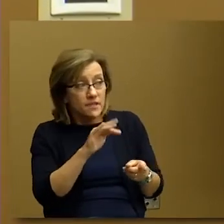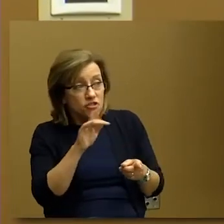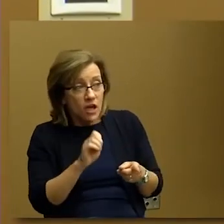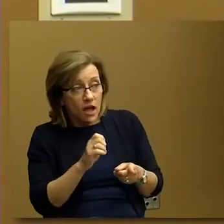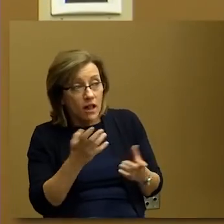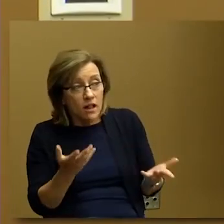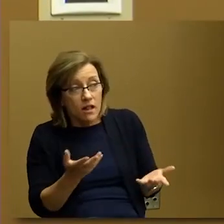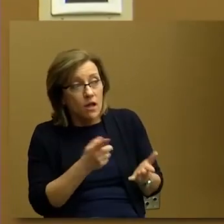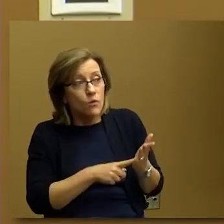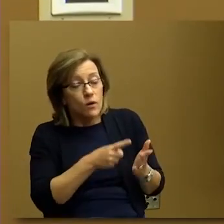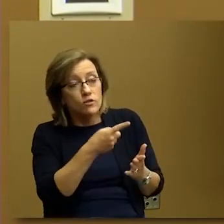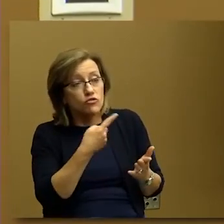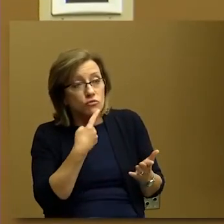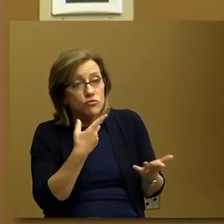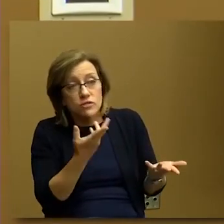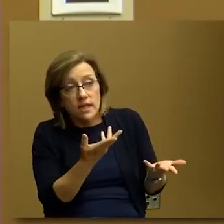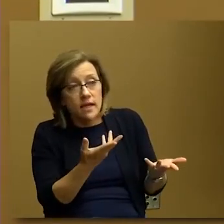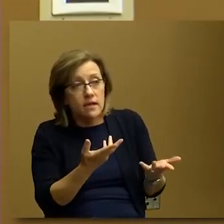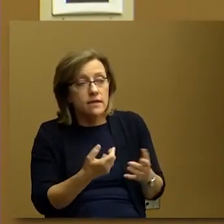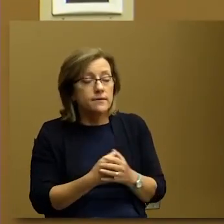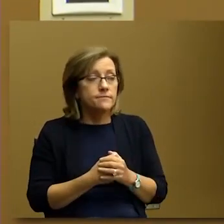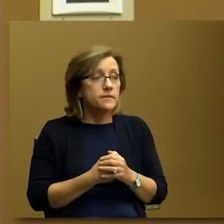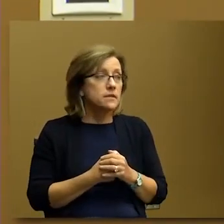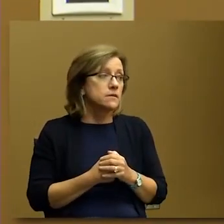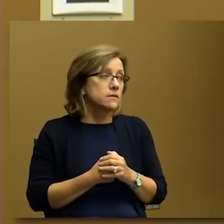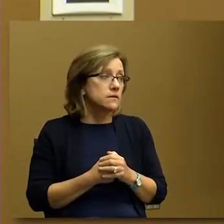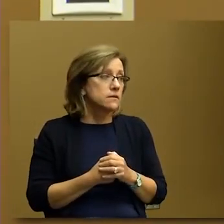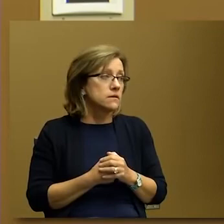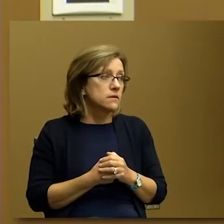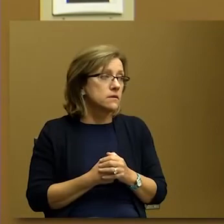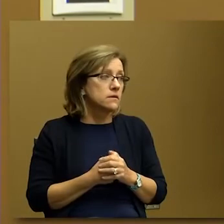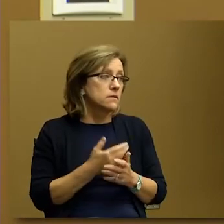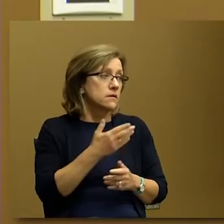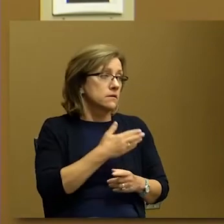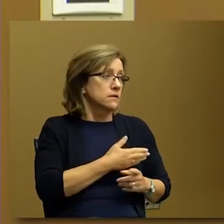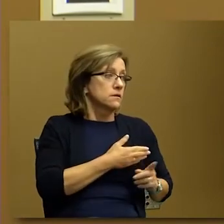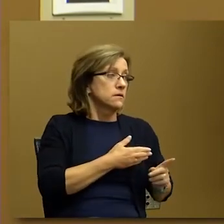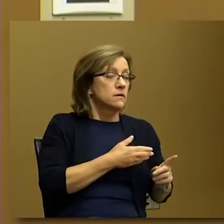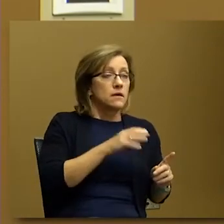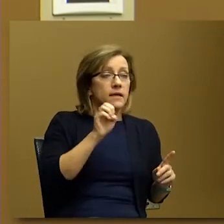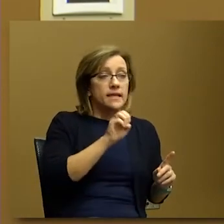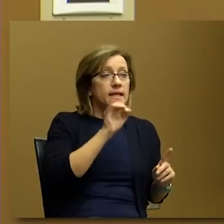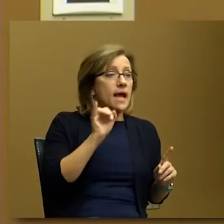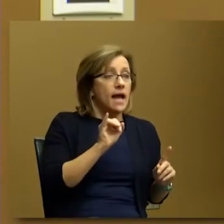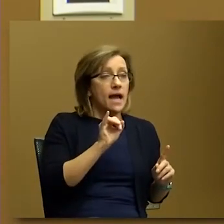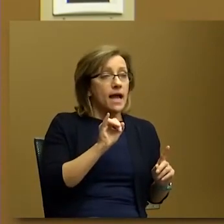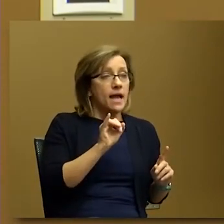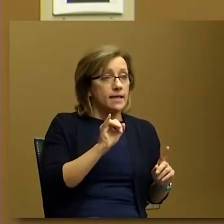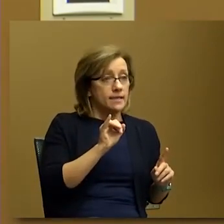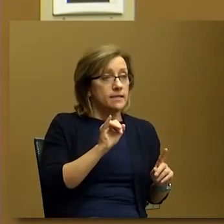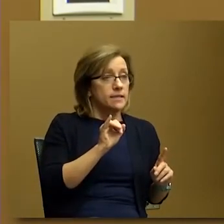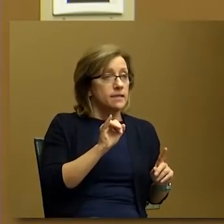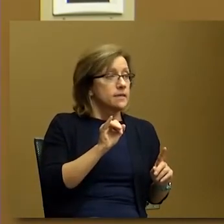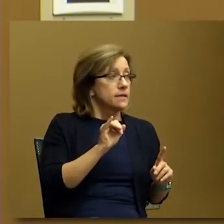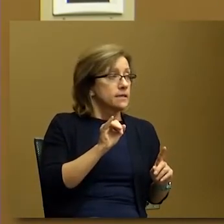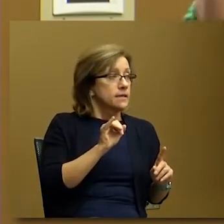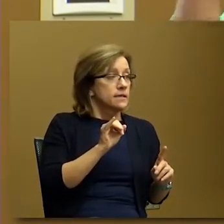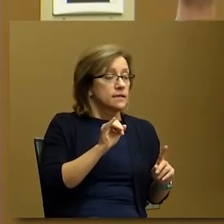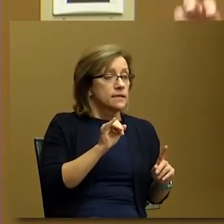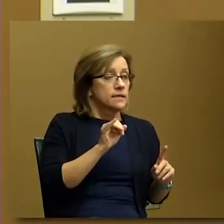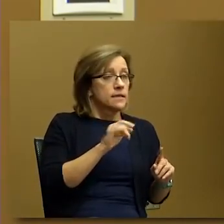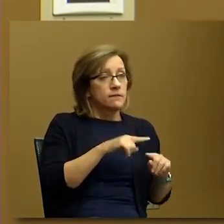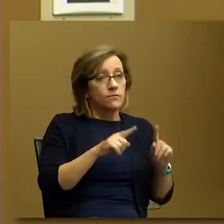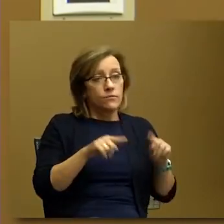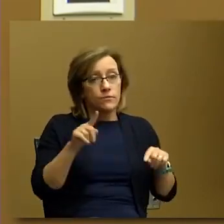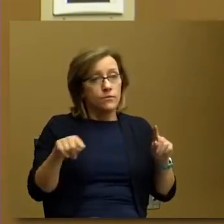you? I was thinking like, say in EI and you've got a Right, you've got all these